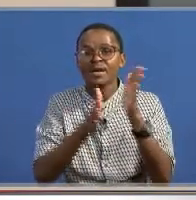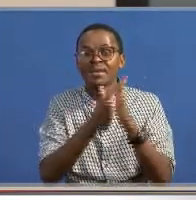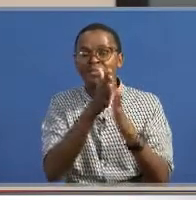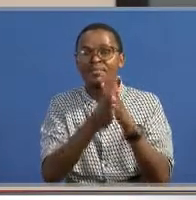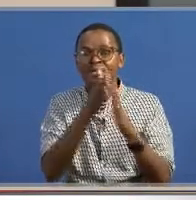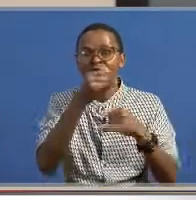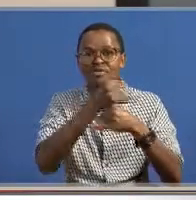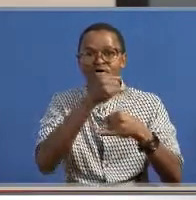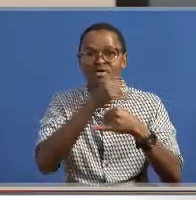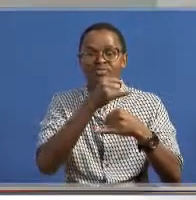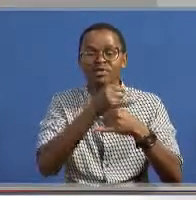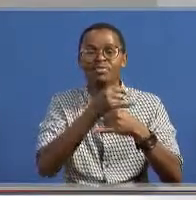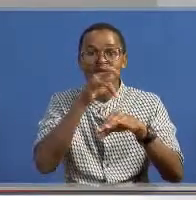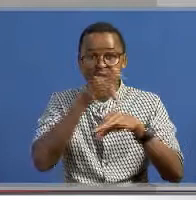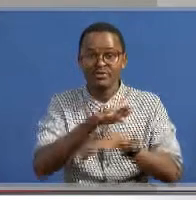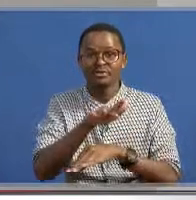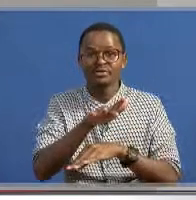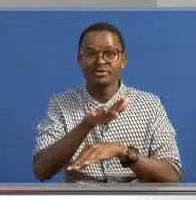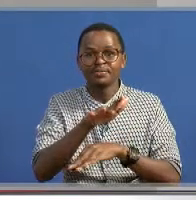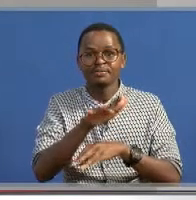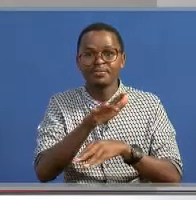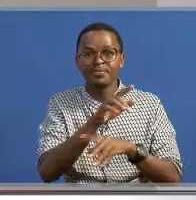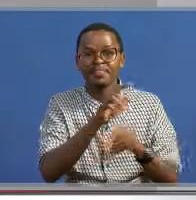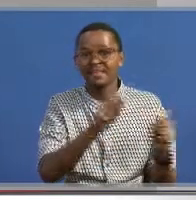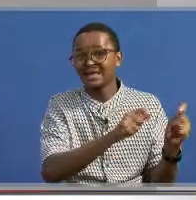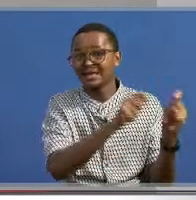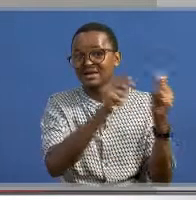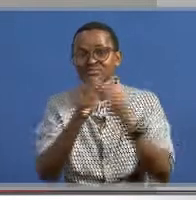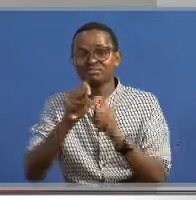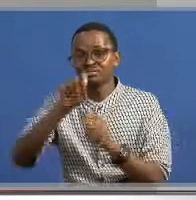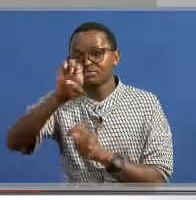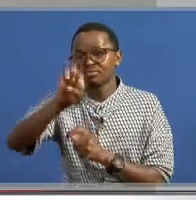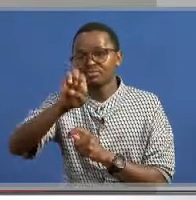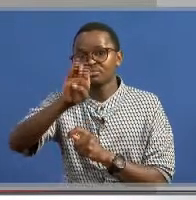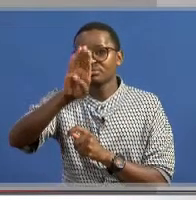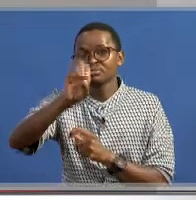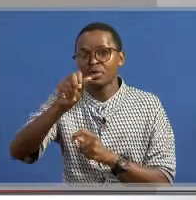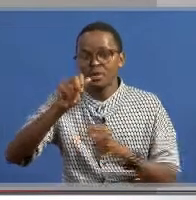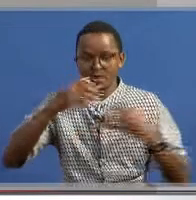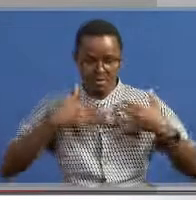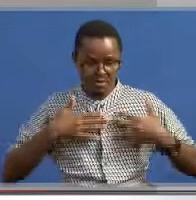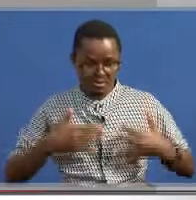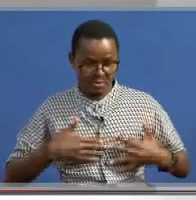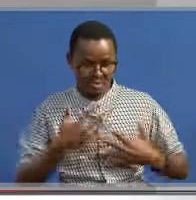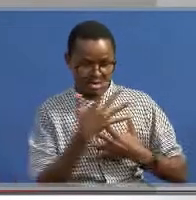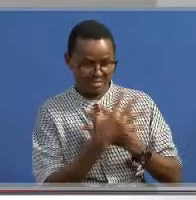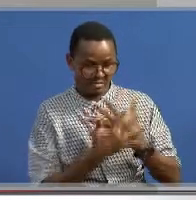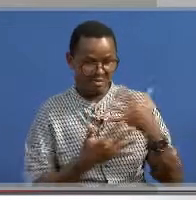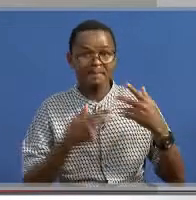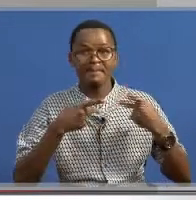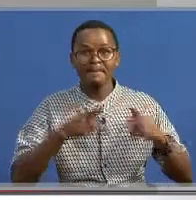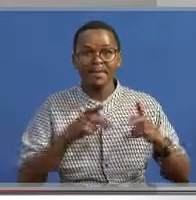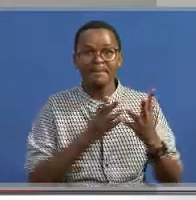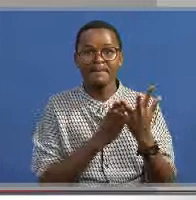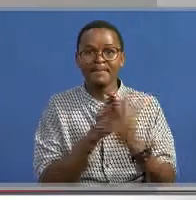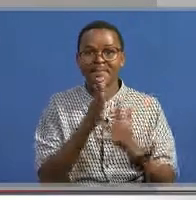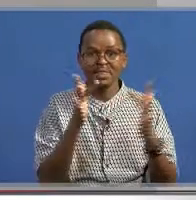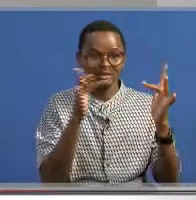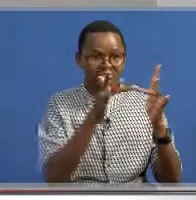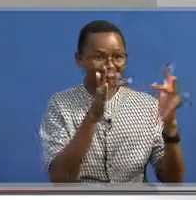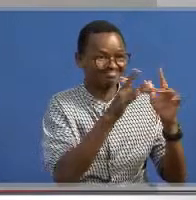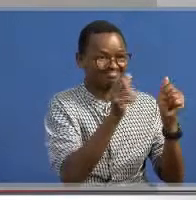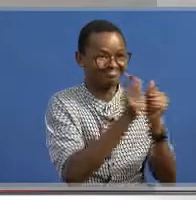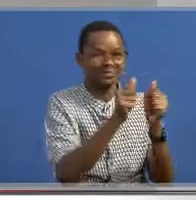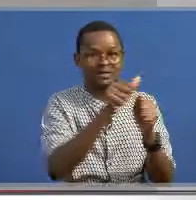of international concern. Transmission of Ebola through contact with bodily fluids of an infected person, through contact with